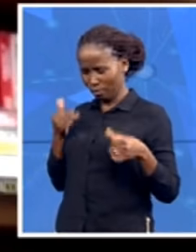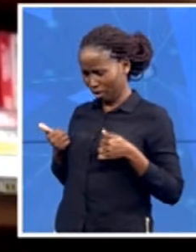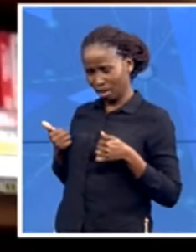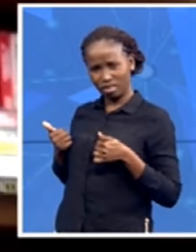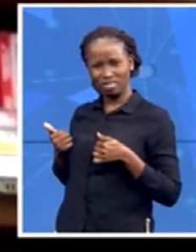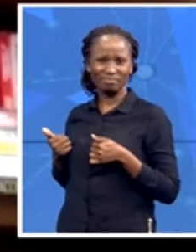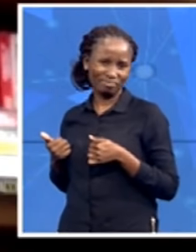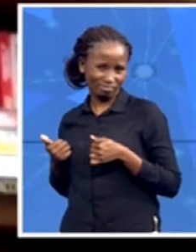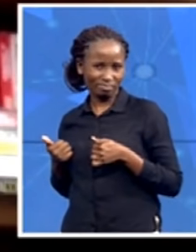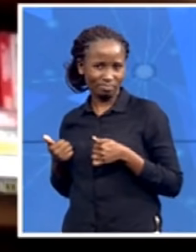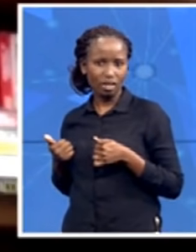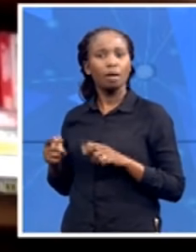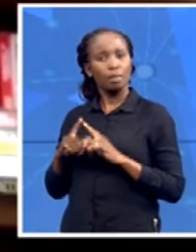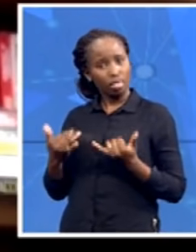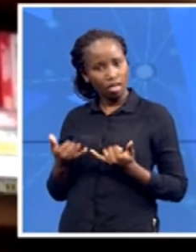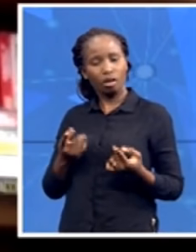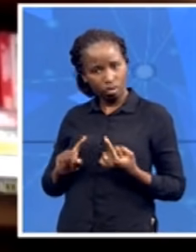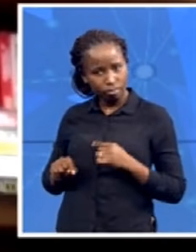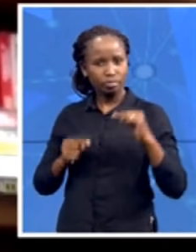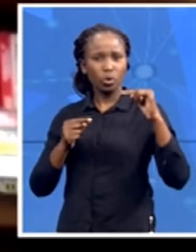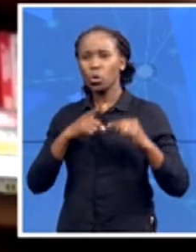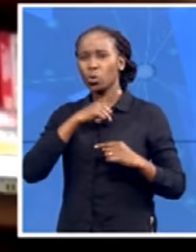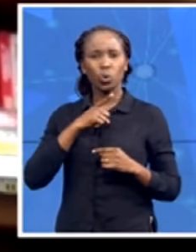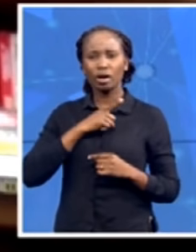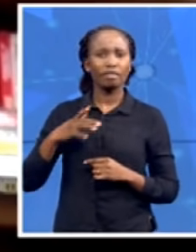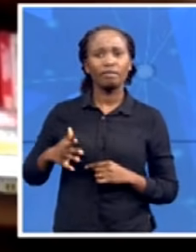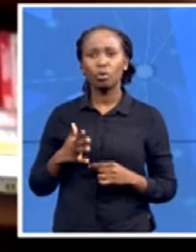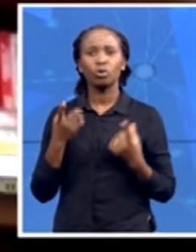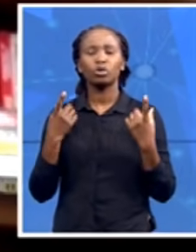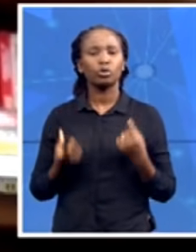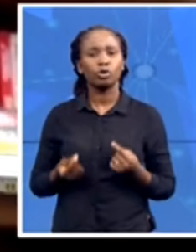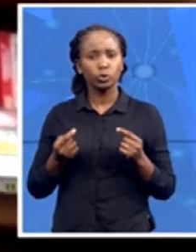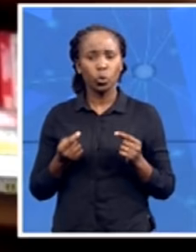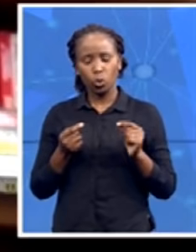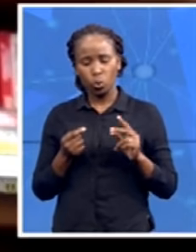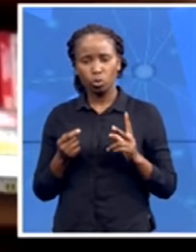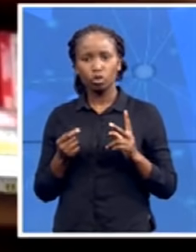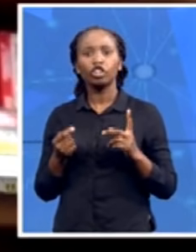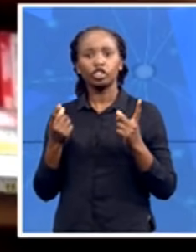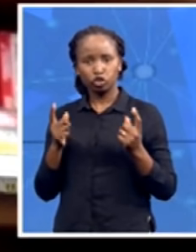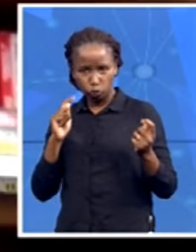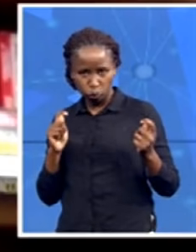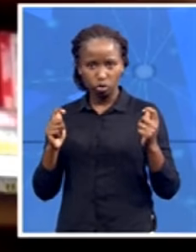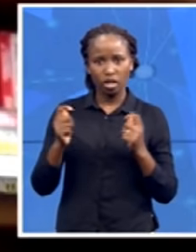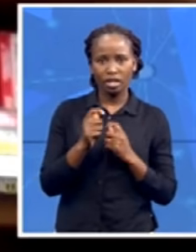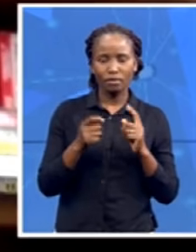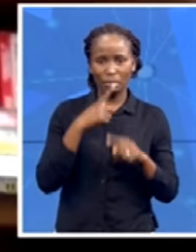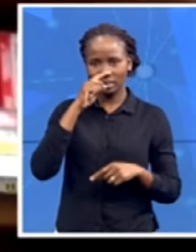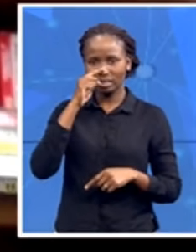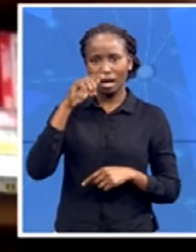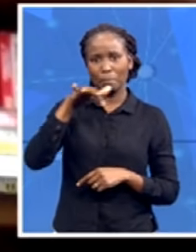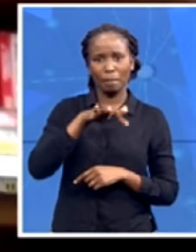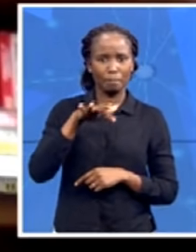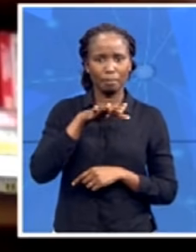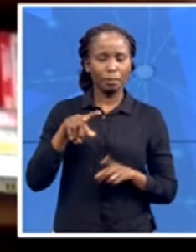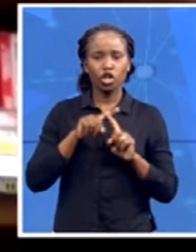to divert a lot of resources to suburbs, not to townships? And